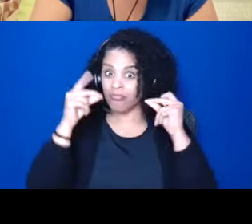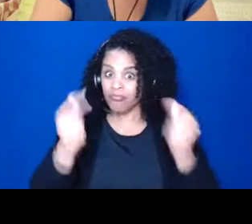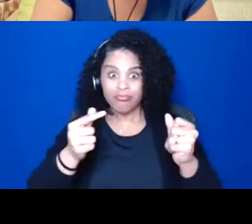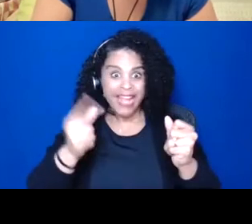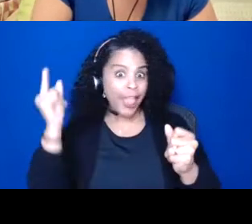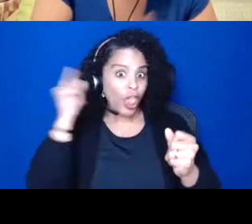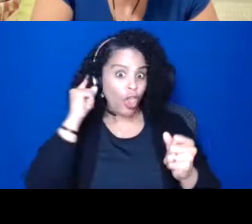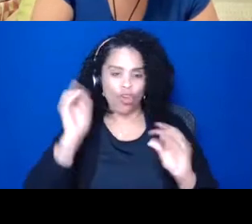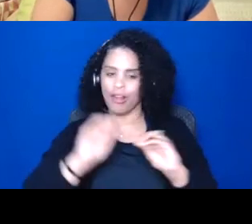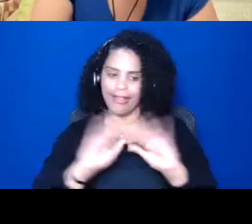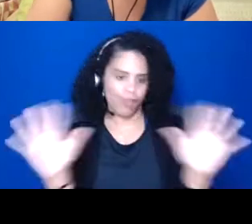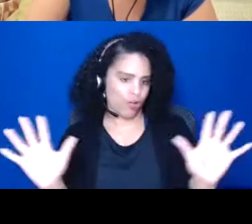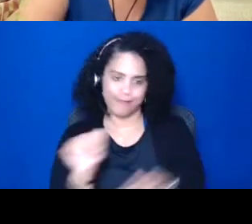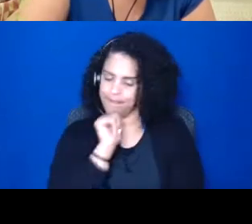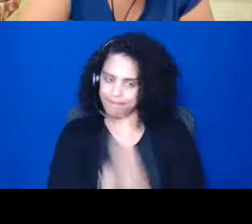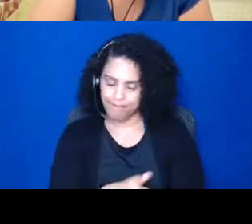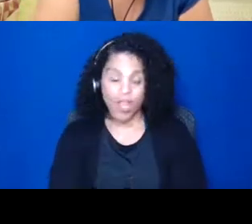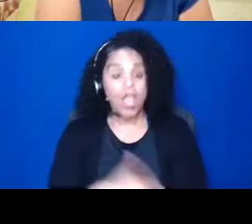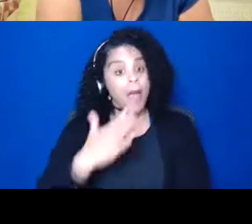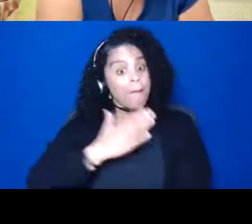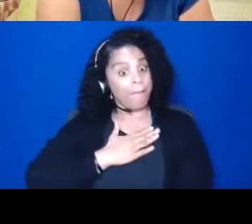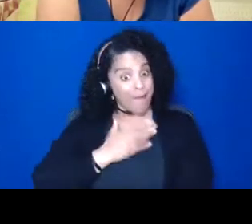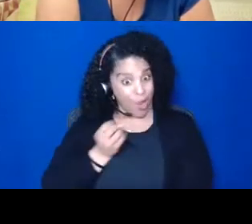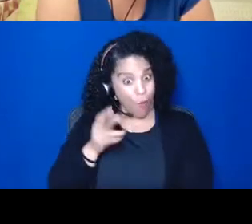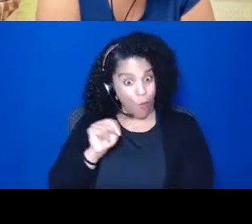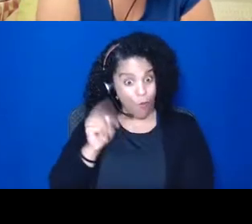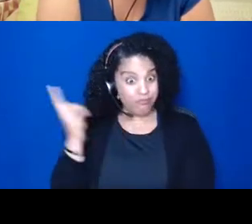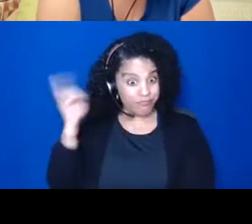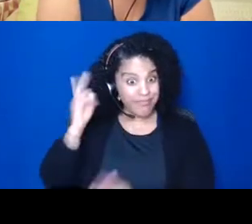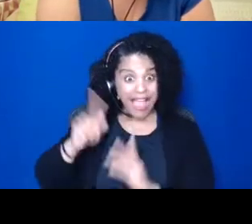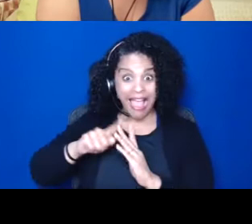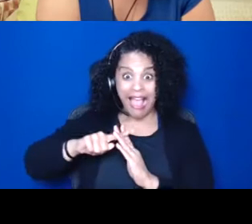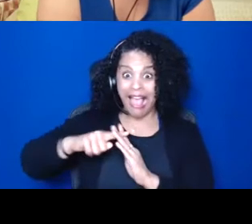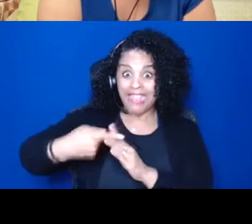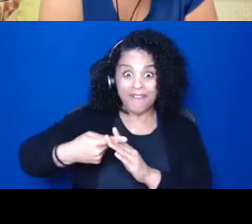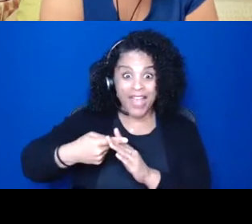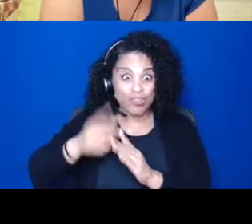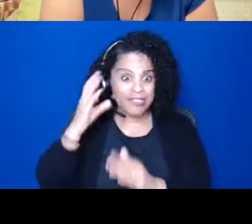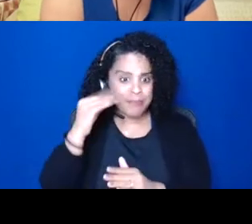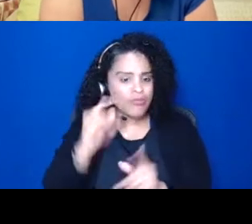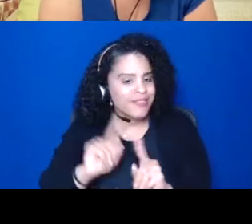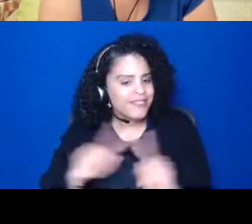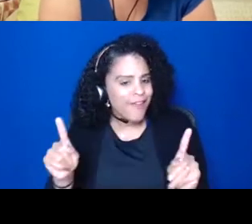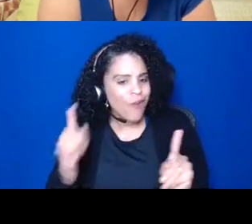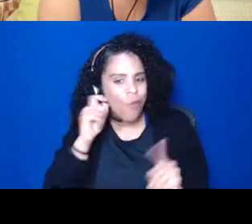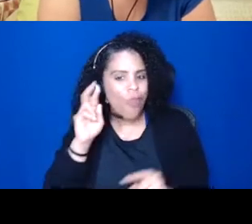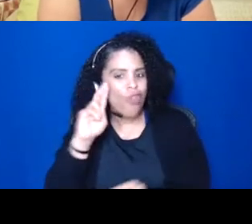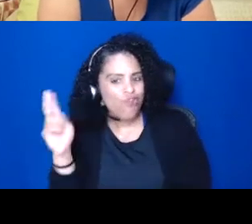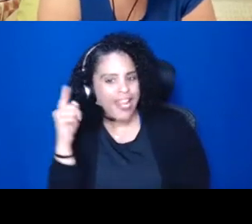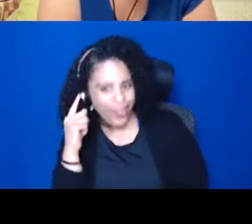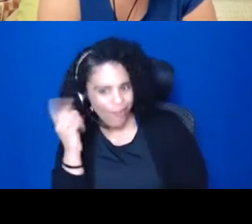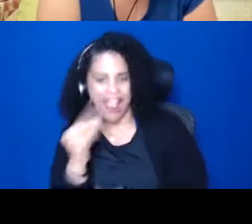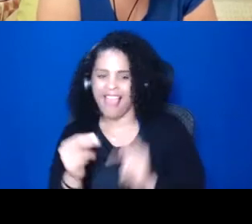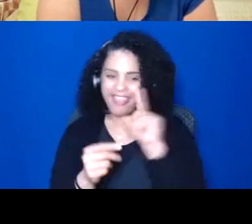clearly. My own cochlear implant activation experience was very different for the right ear and for the left